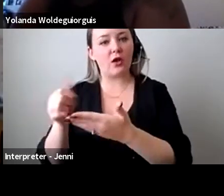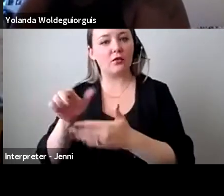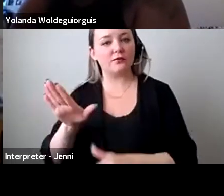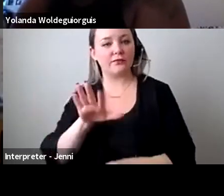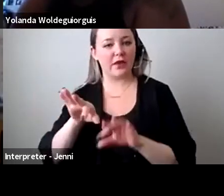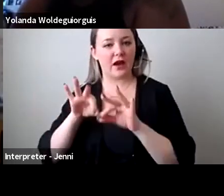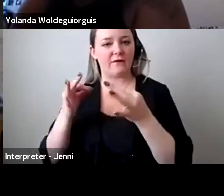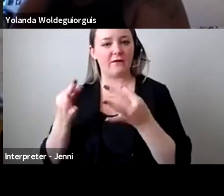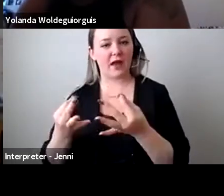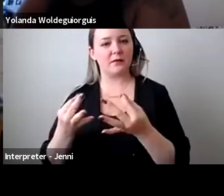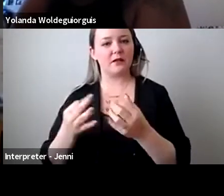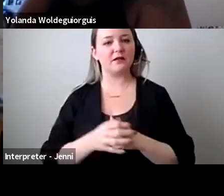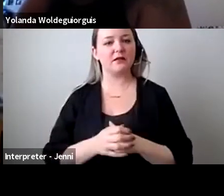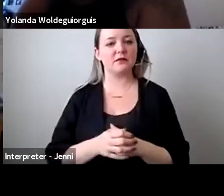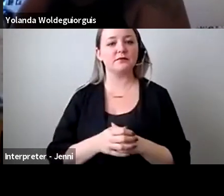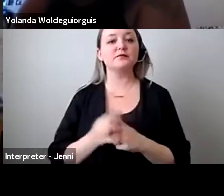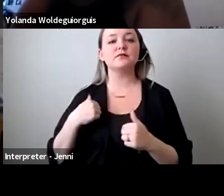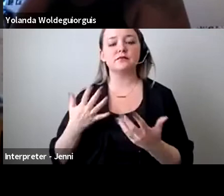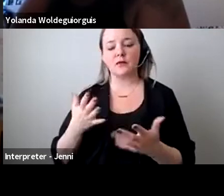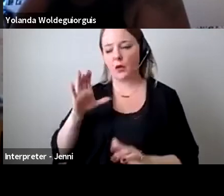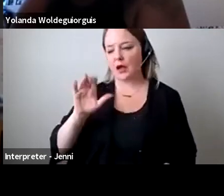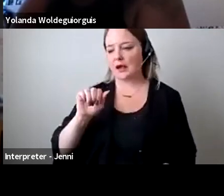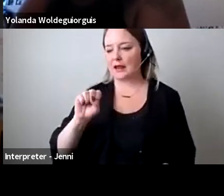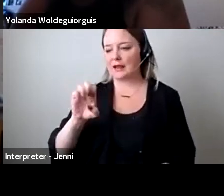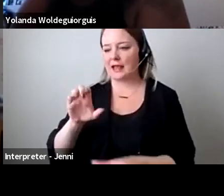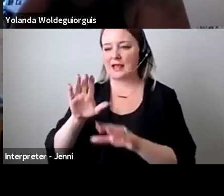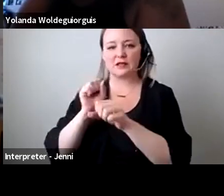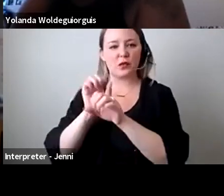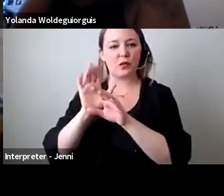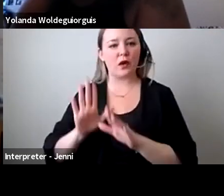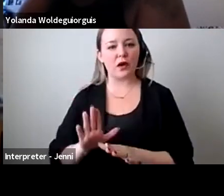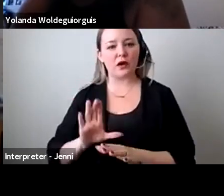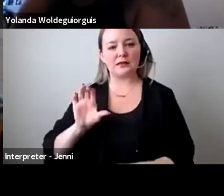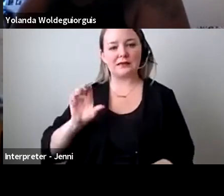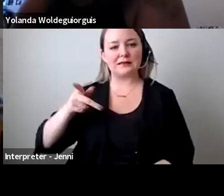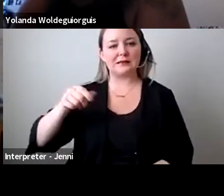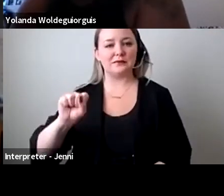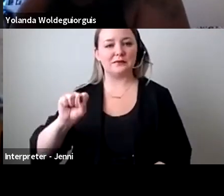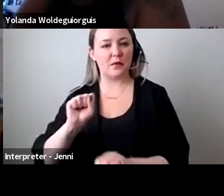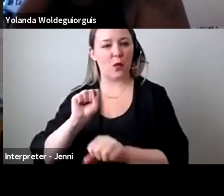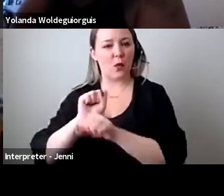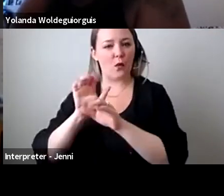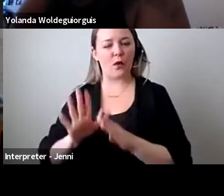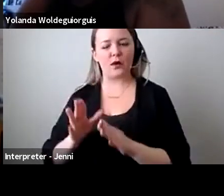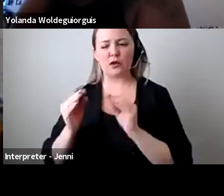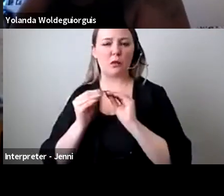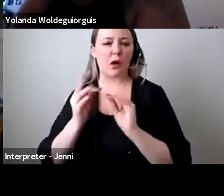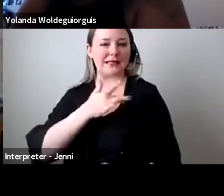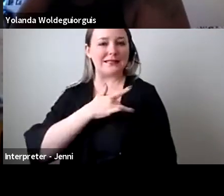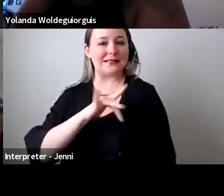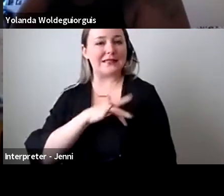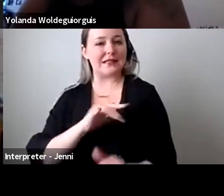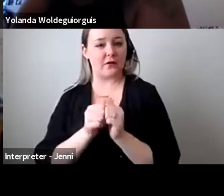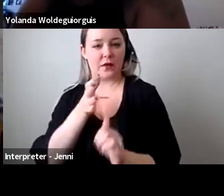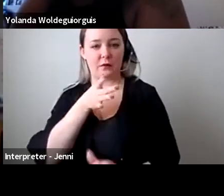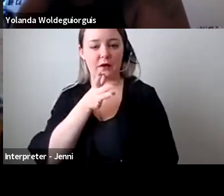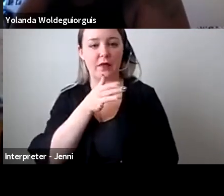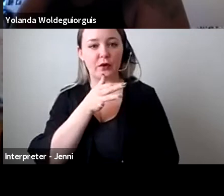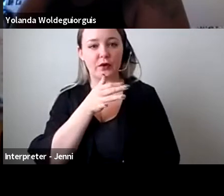for caseworkers, child protective workers to be more sensitive to mothers,